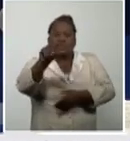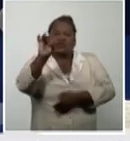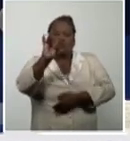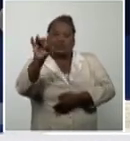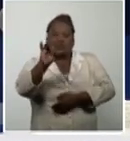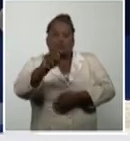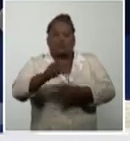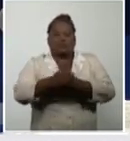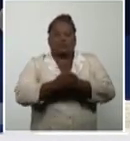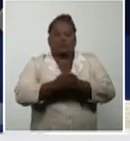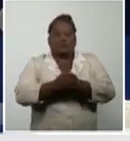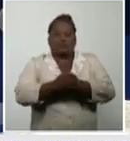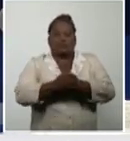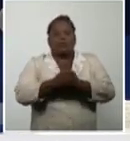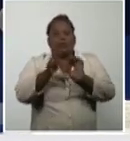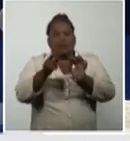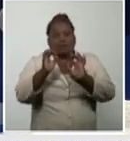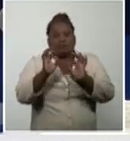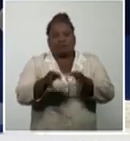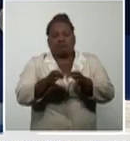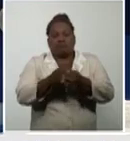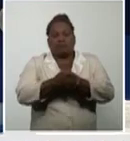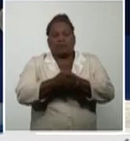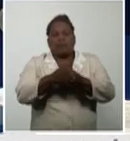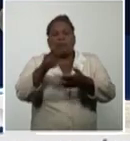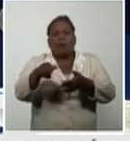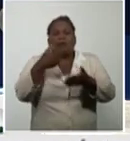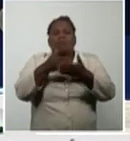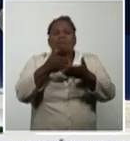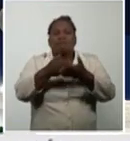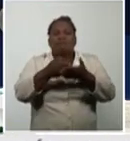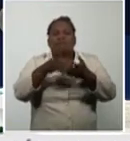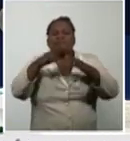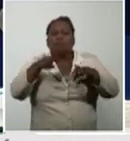177 are still admitted, which is what for